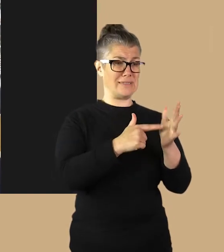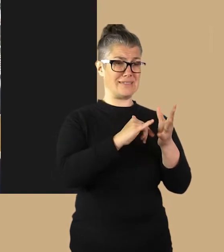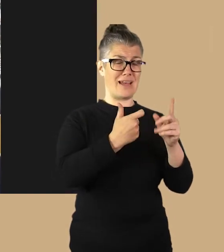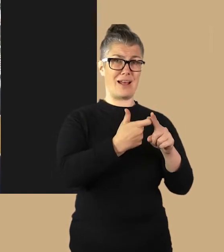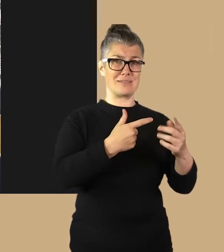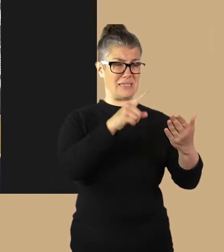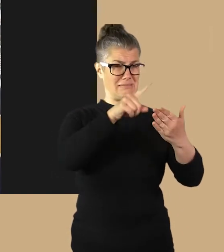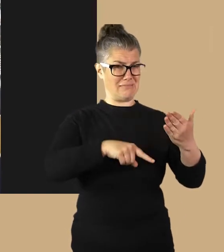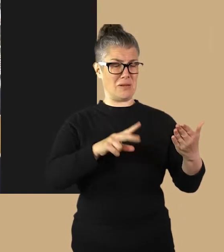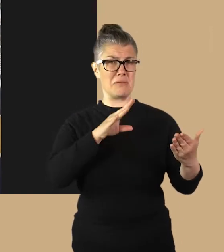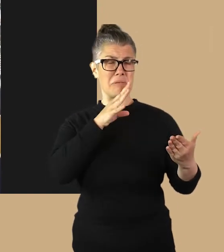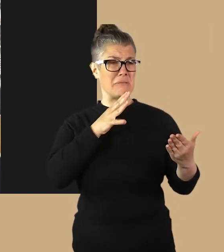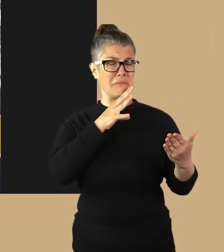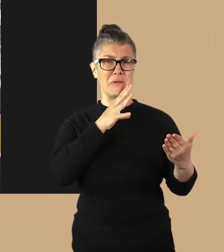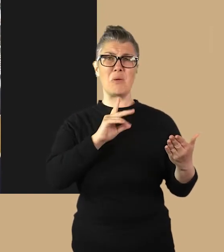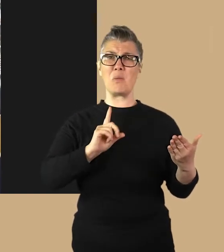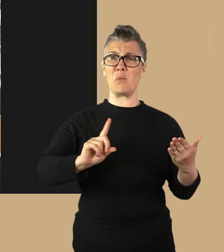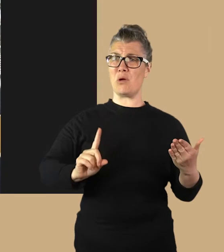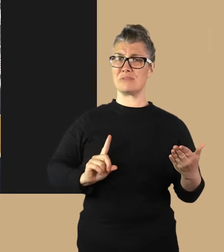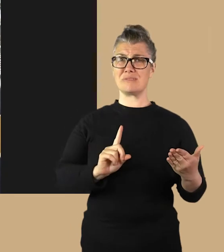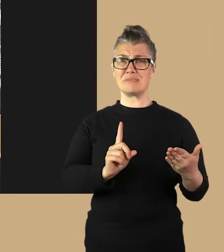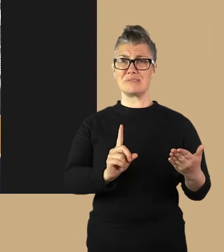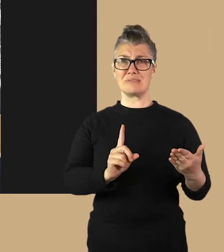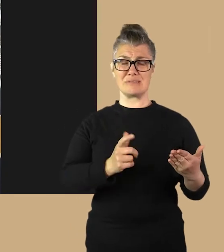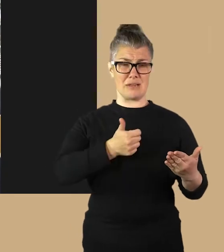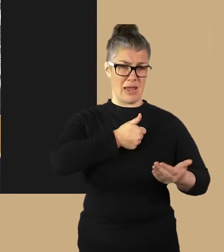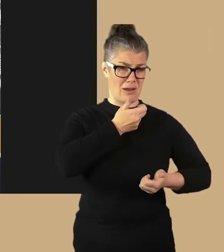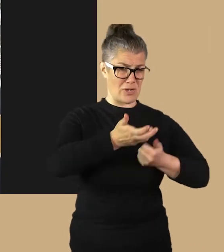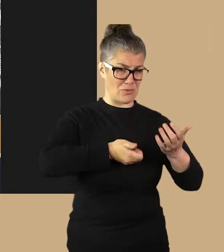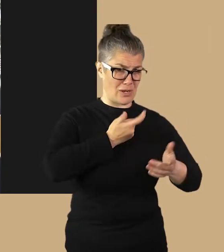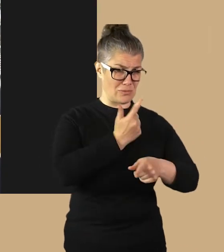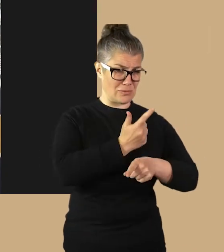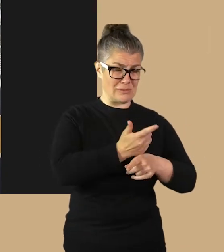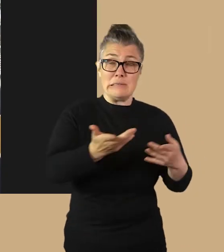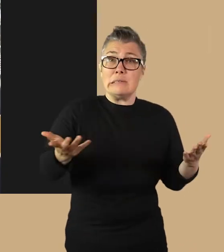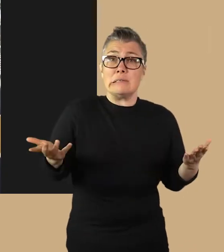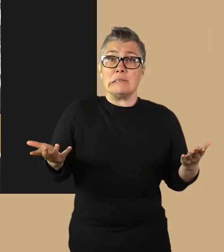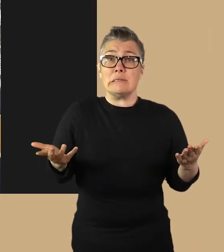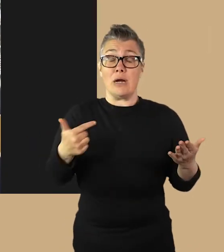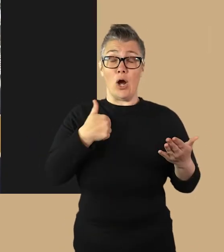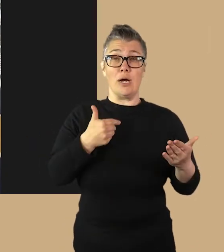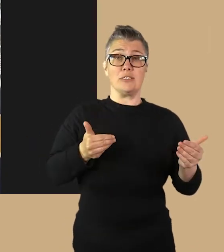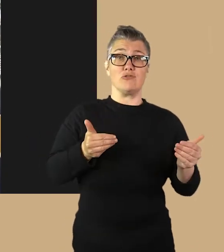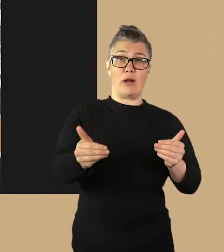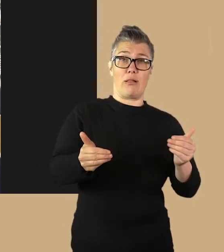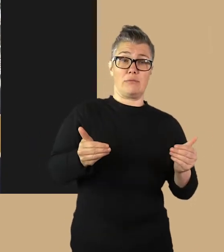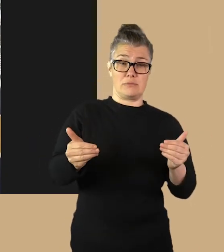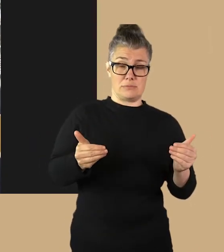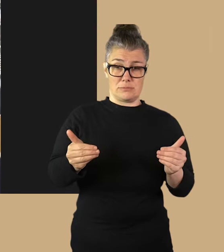of obscure how they were described. I wasn't very well articulated. I actually struggled